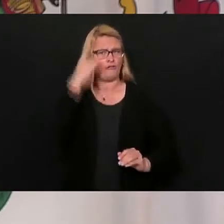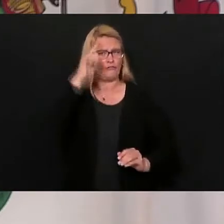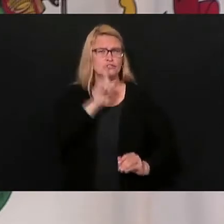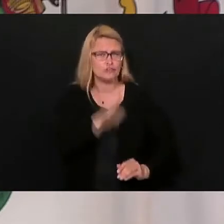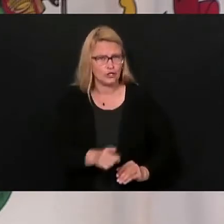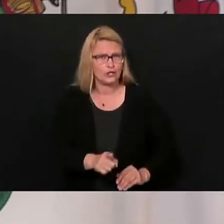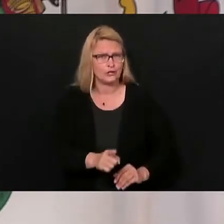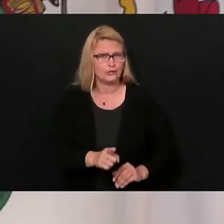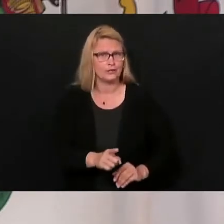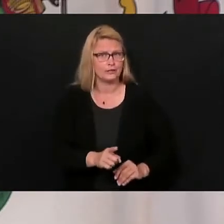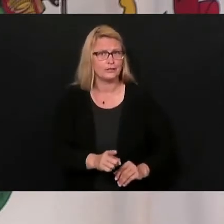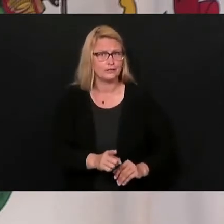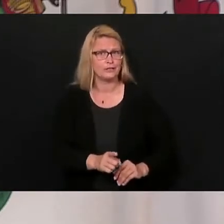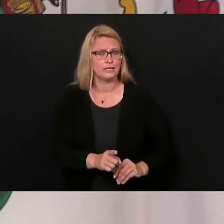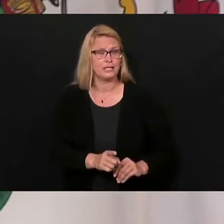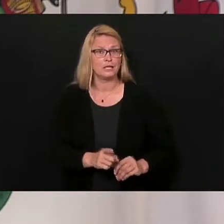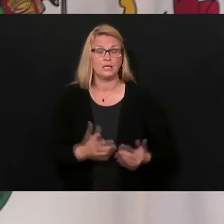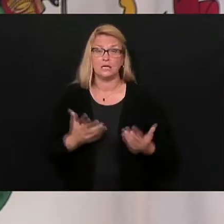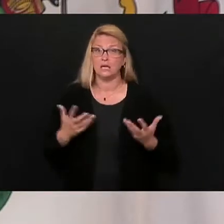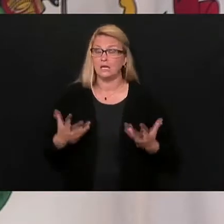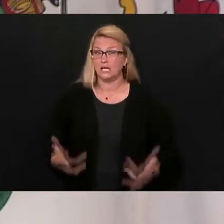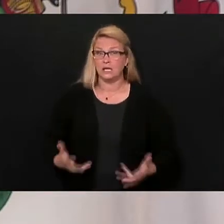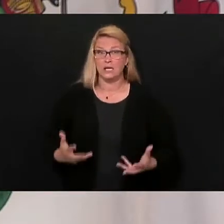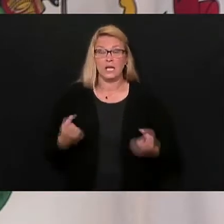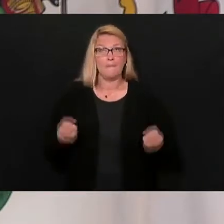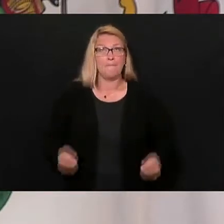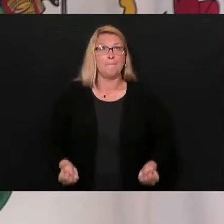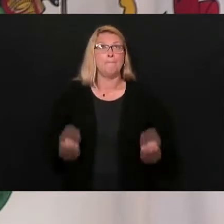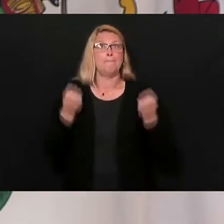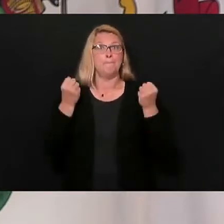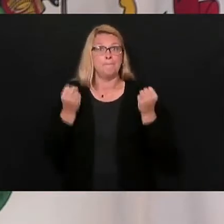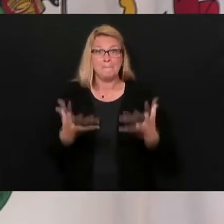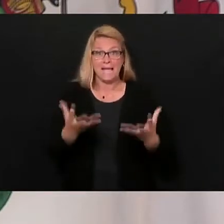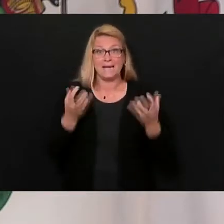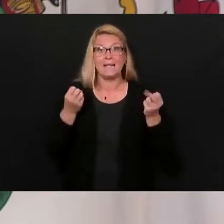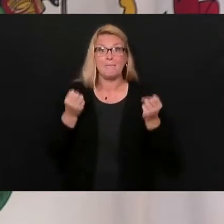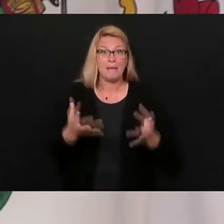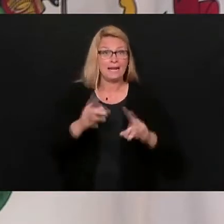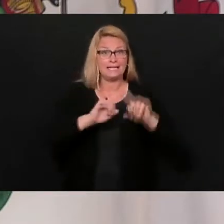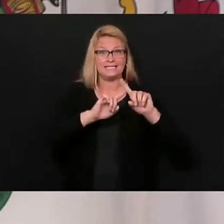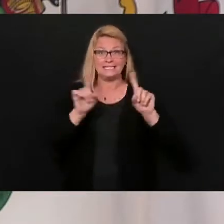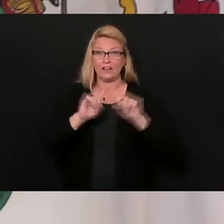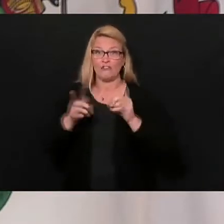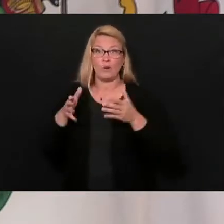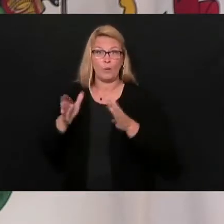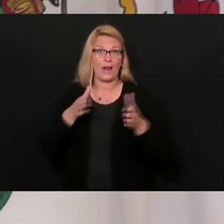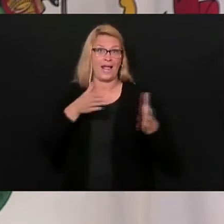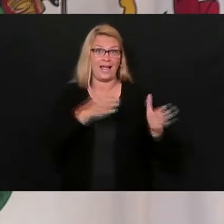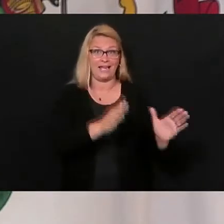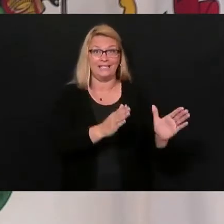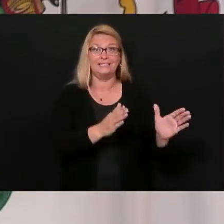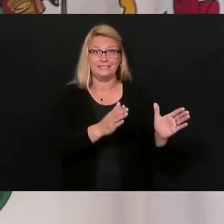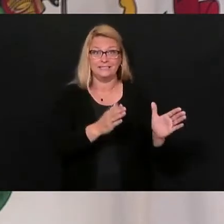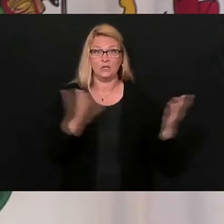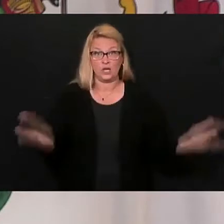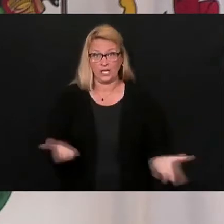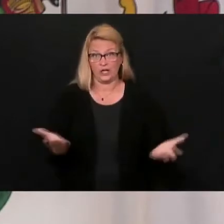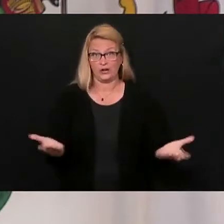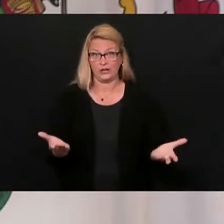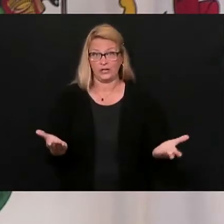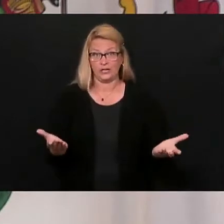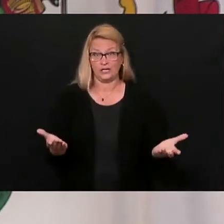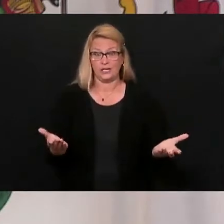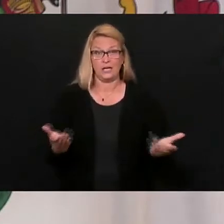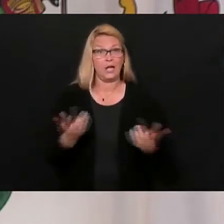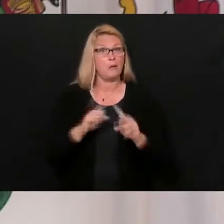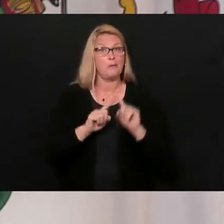that kind of stuff. So there are many, many, many different avenues that we could have gone here. But the